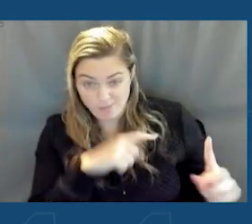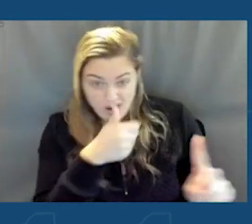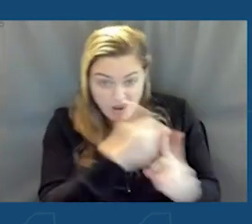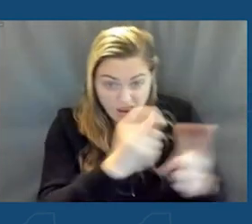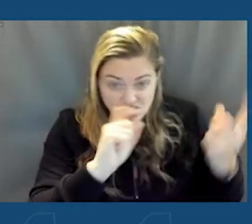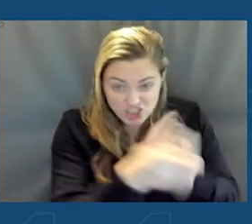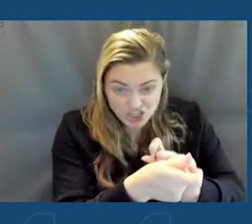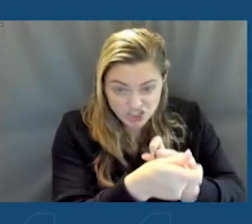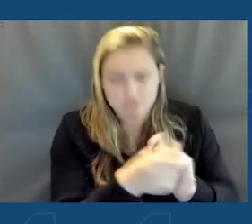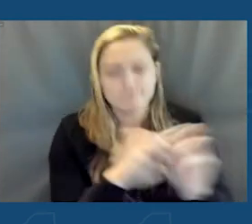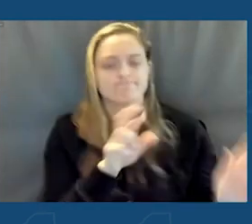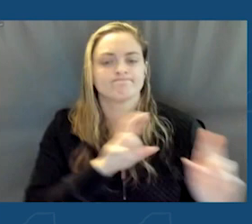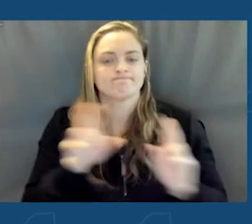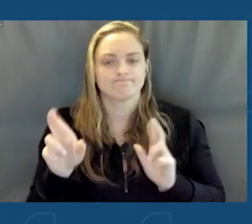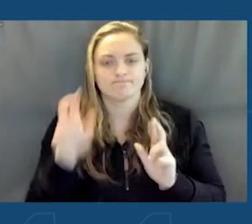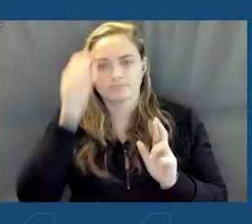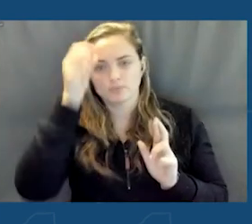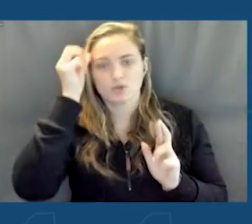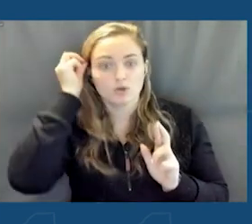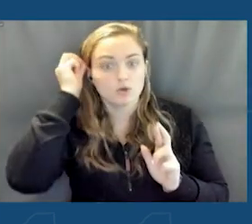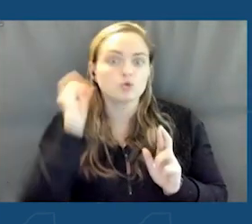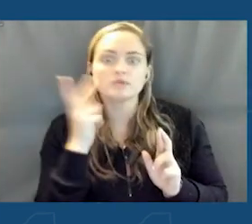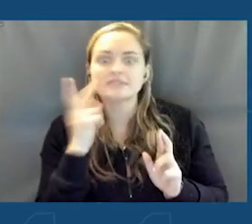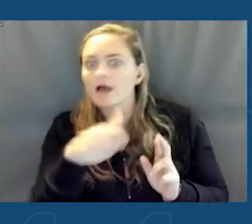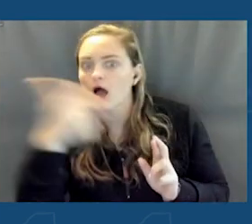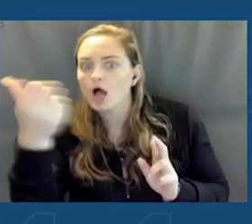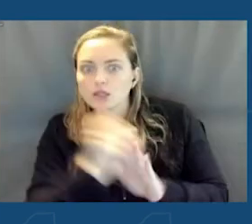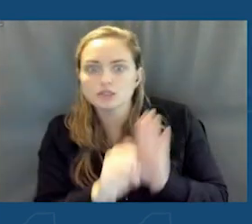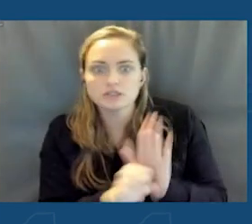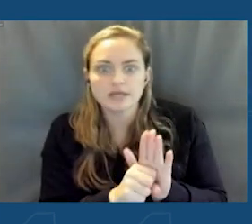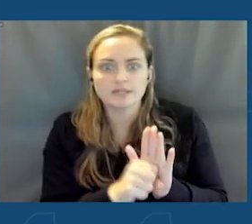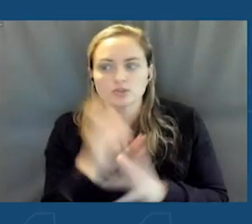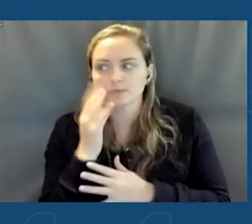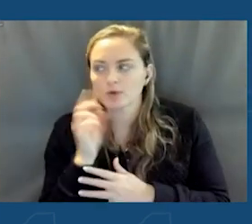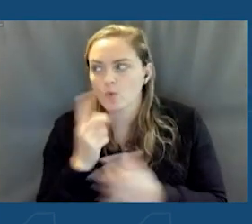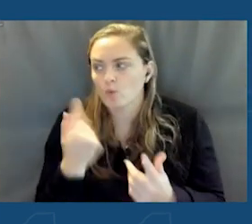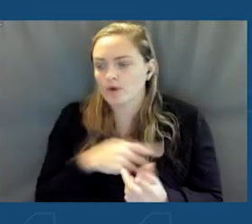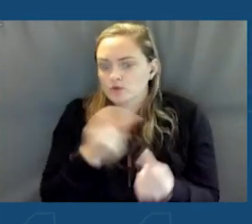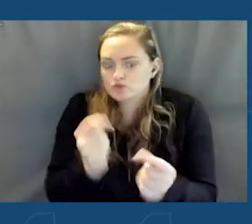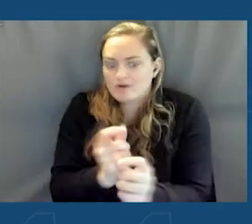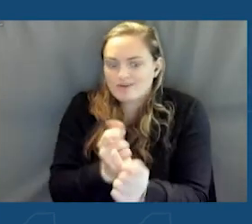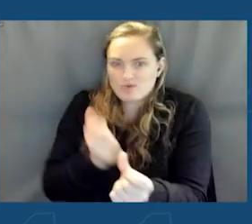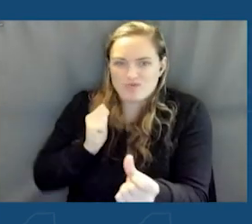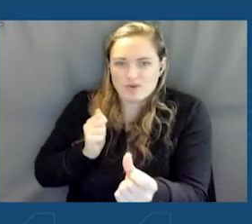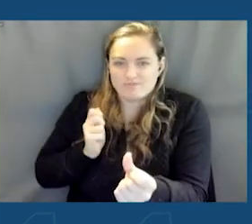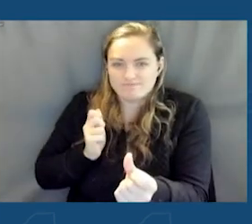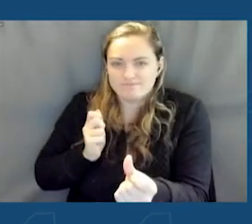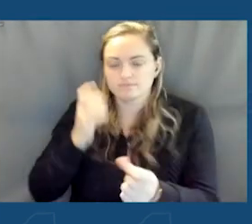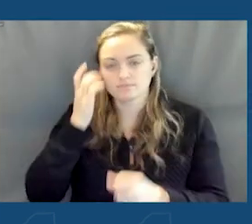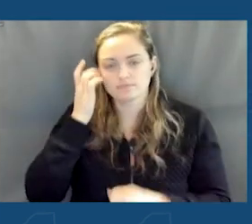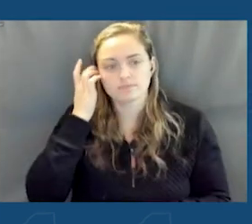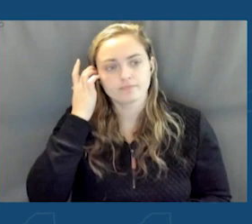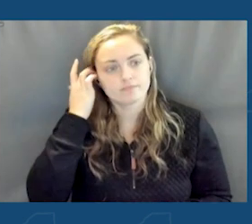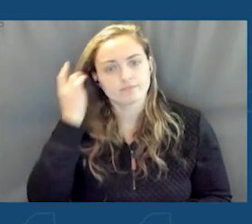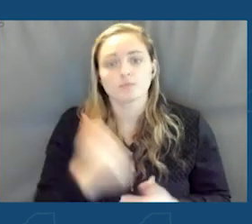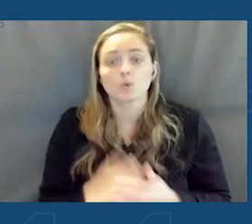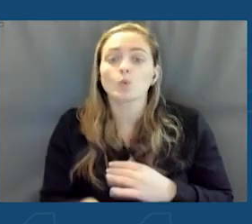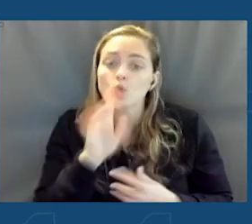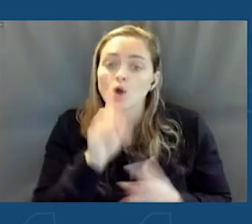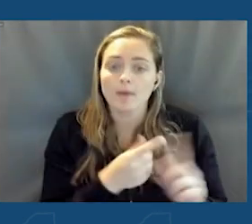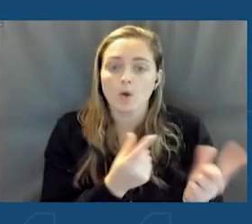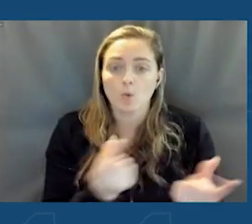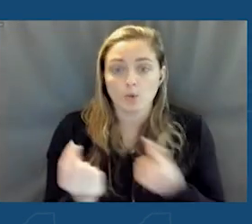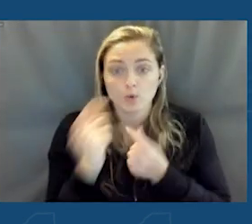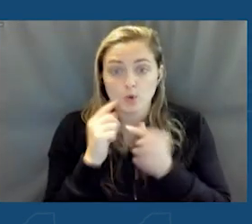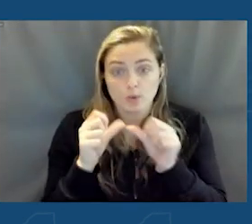just neighboring states going through what we're trying to avoid here. So we'll talk about what we're going to keep doing. I want to talk